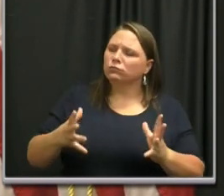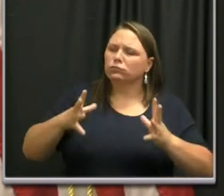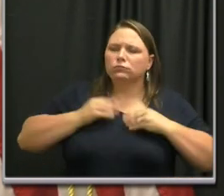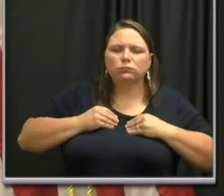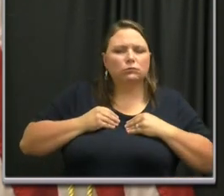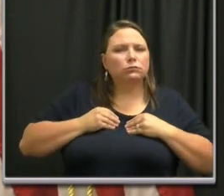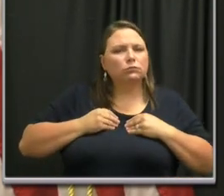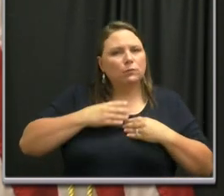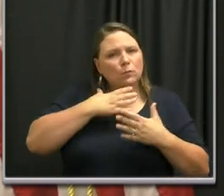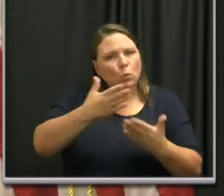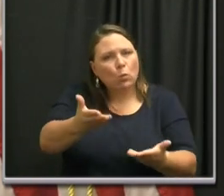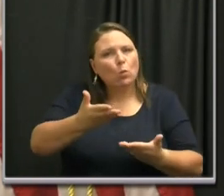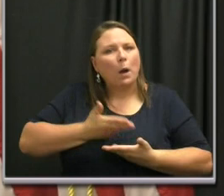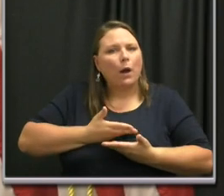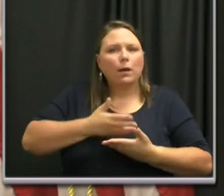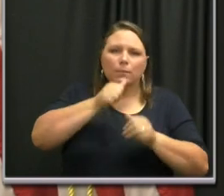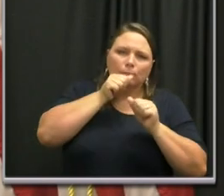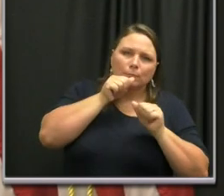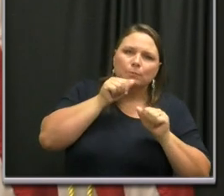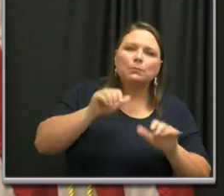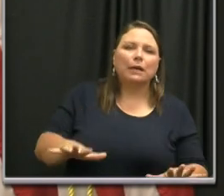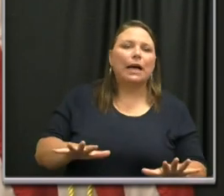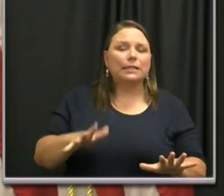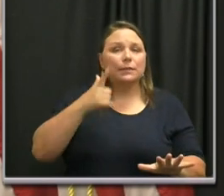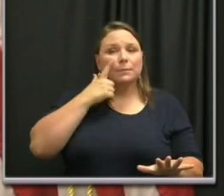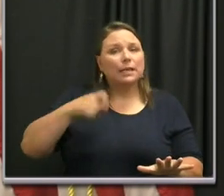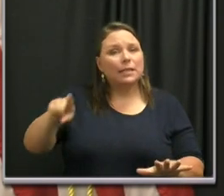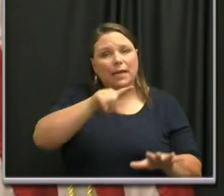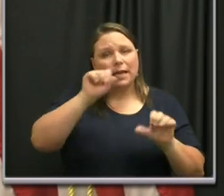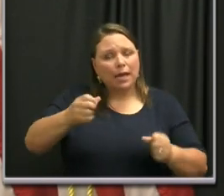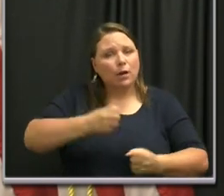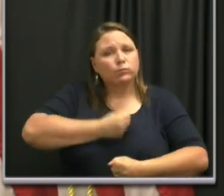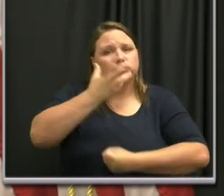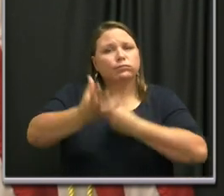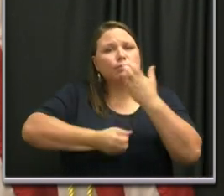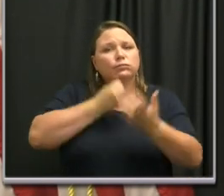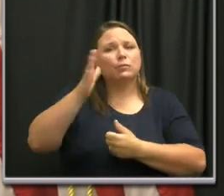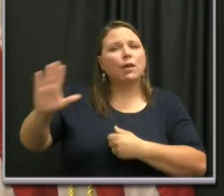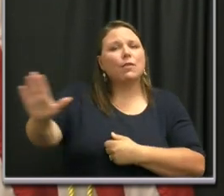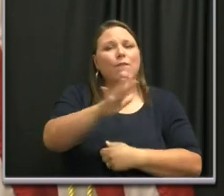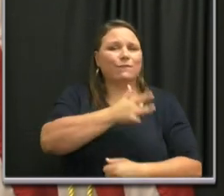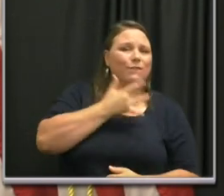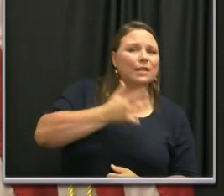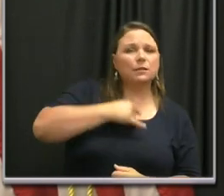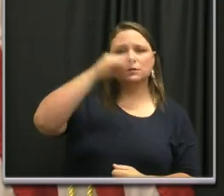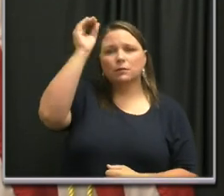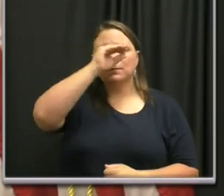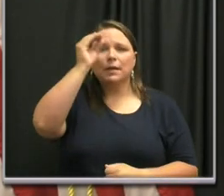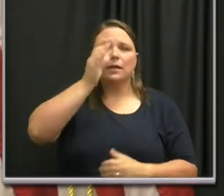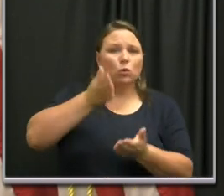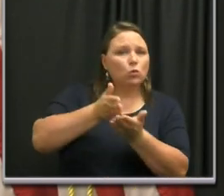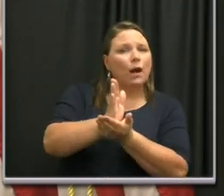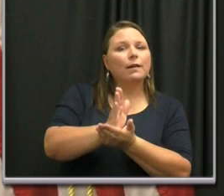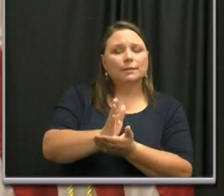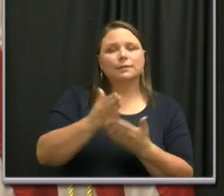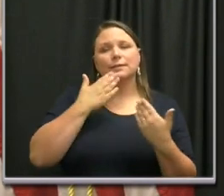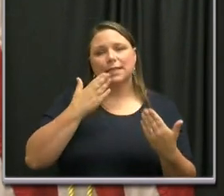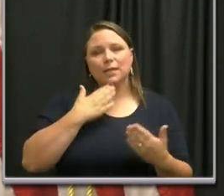it's a blessed thing as people exercise the First Amendment rights here and anywhere else. Thank